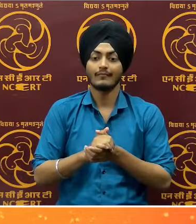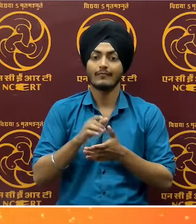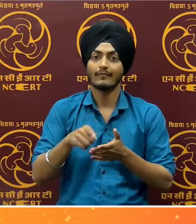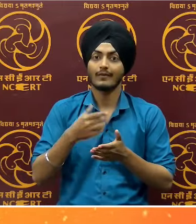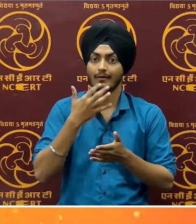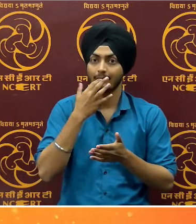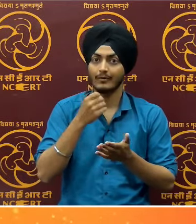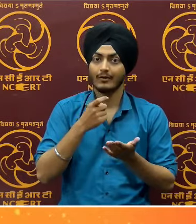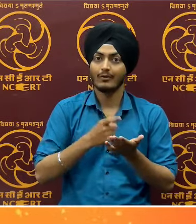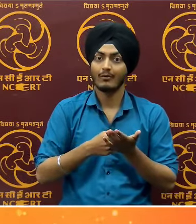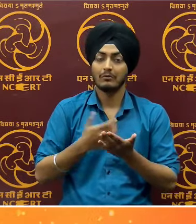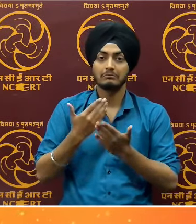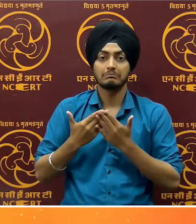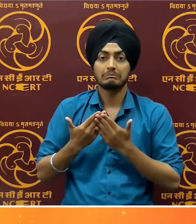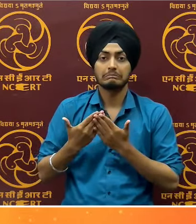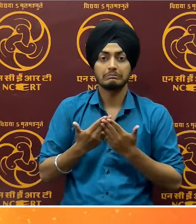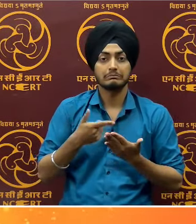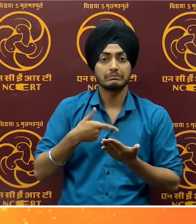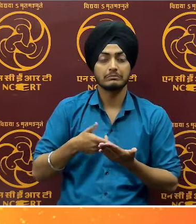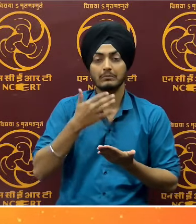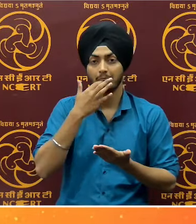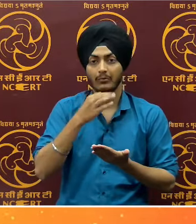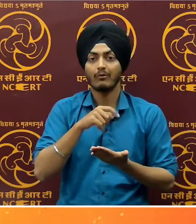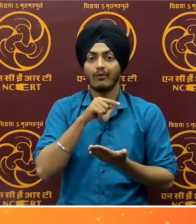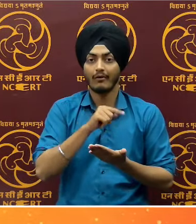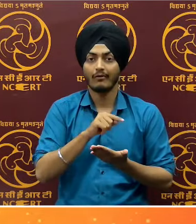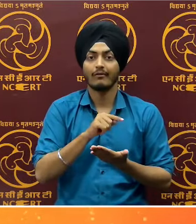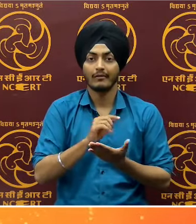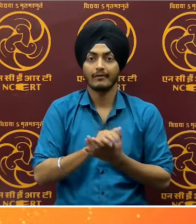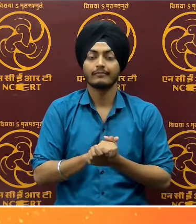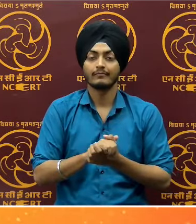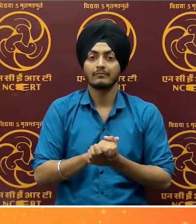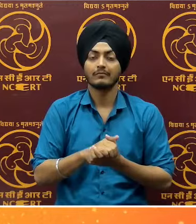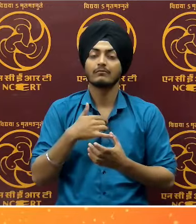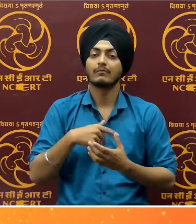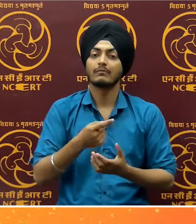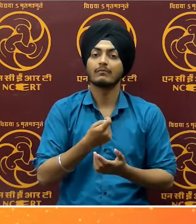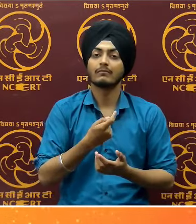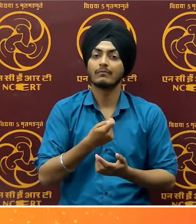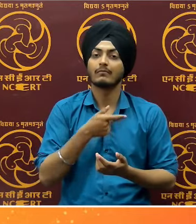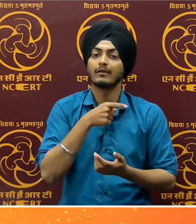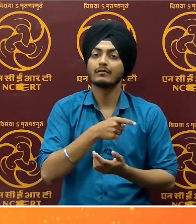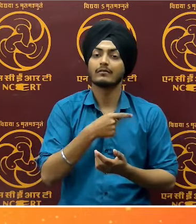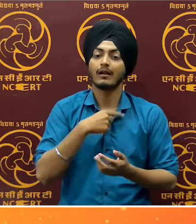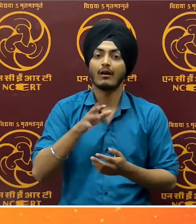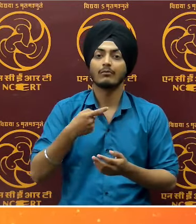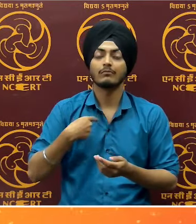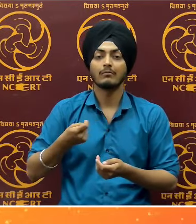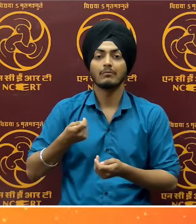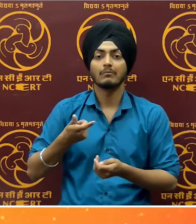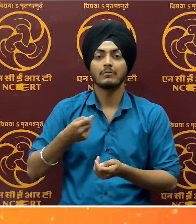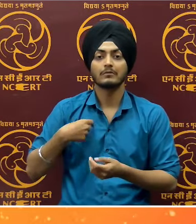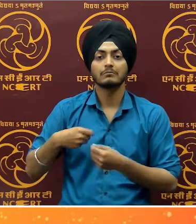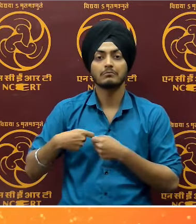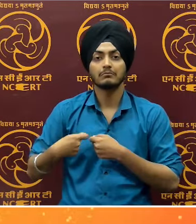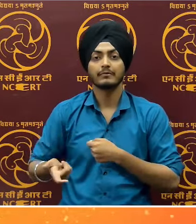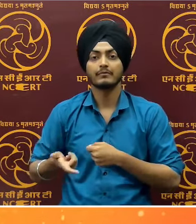is very important. The amount of money need to be invested in